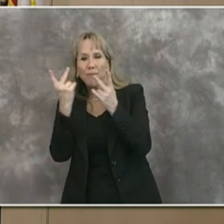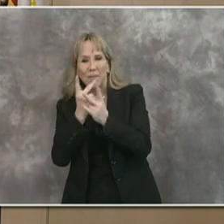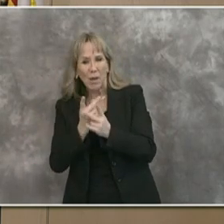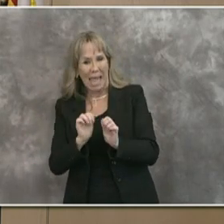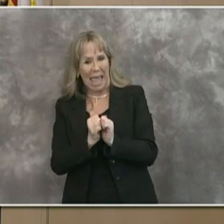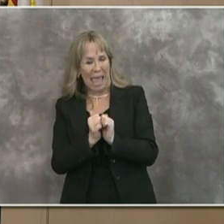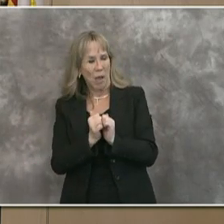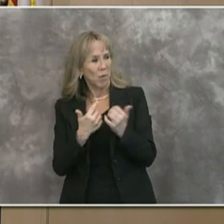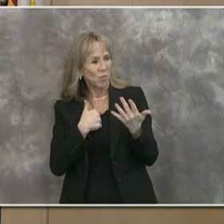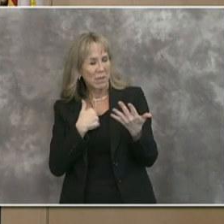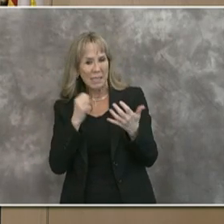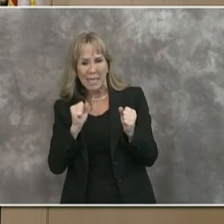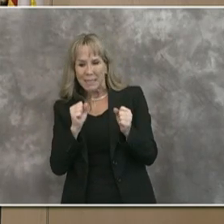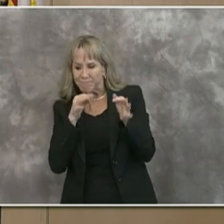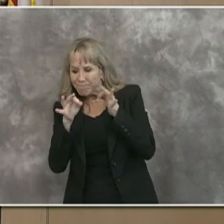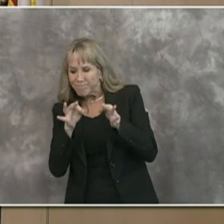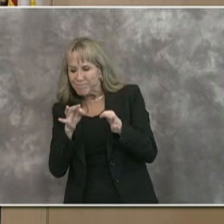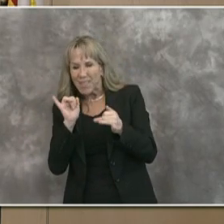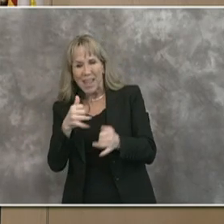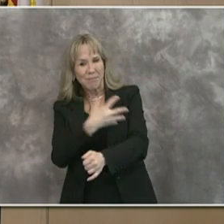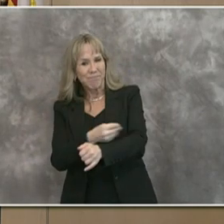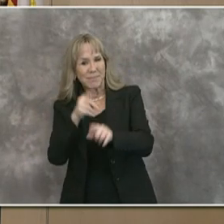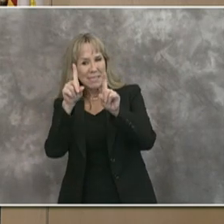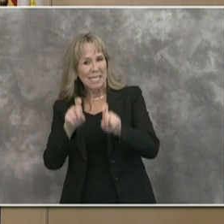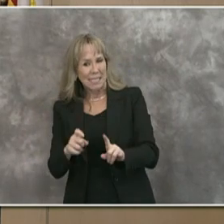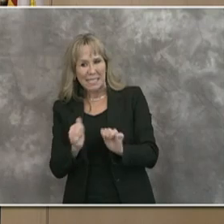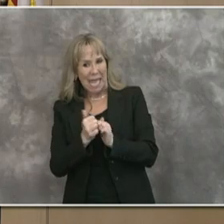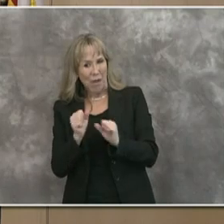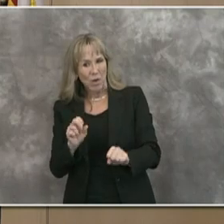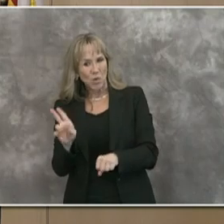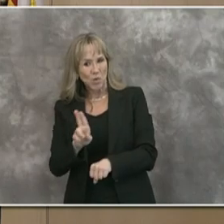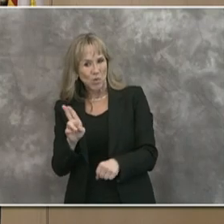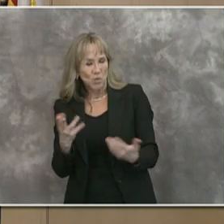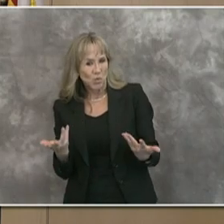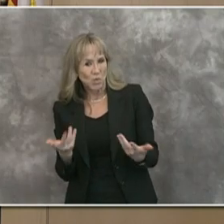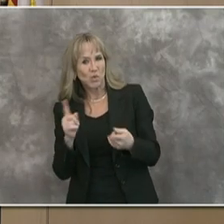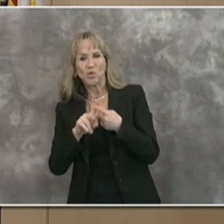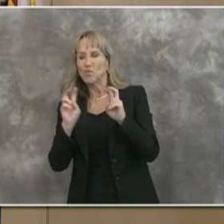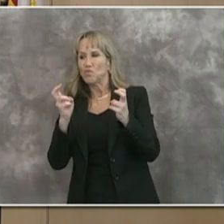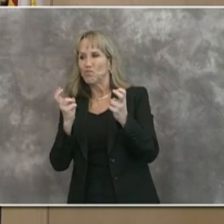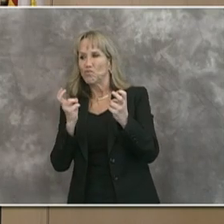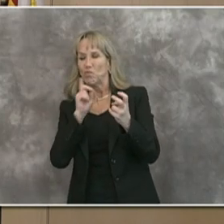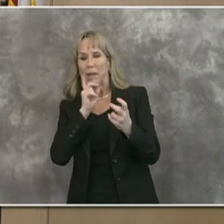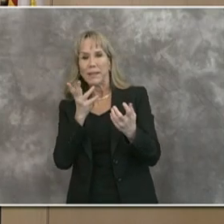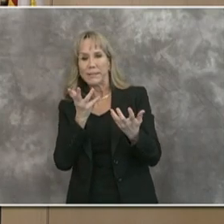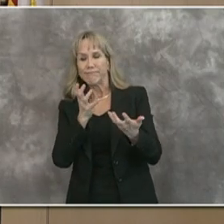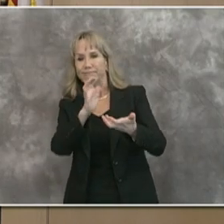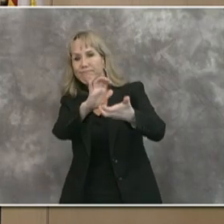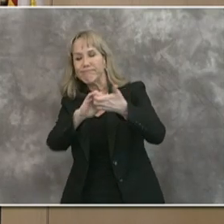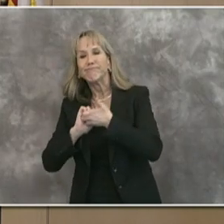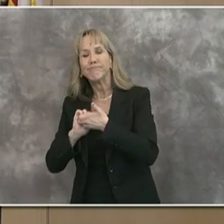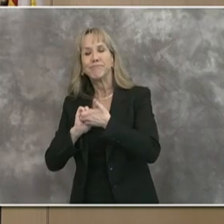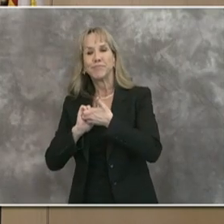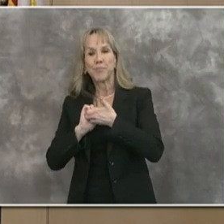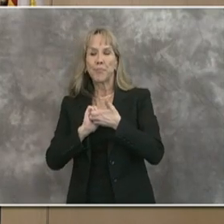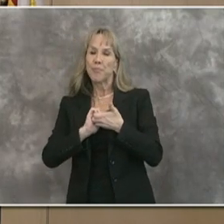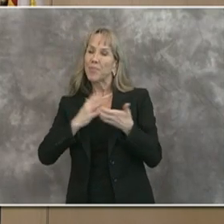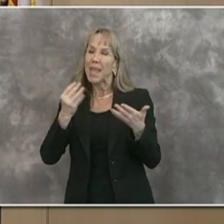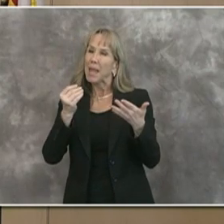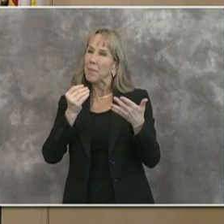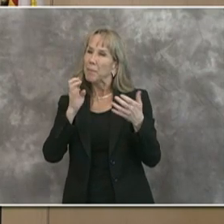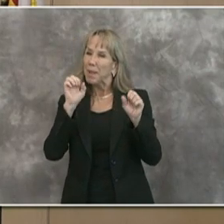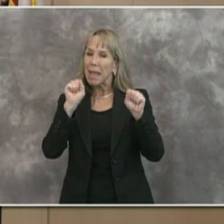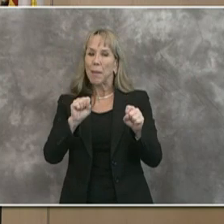utilize serology testing to help engage and